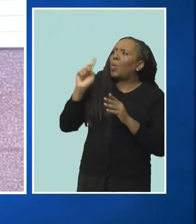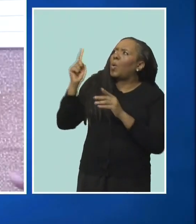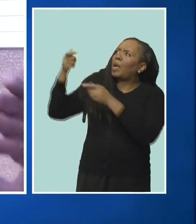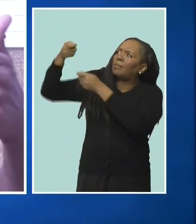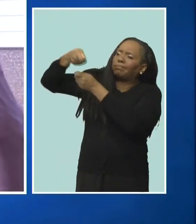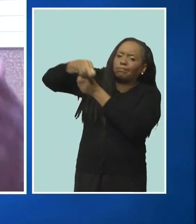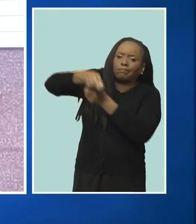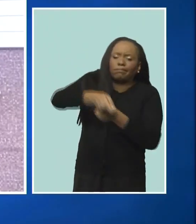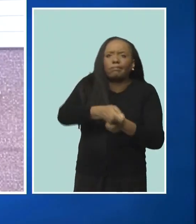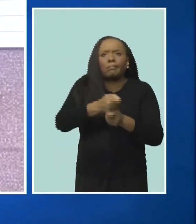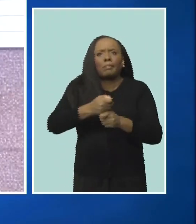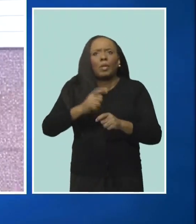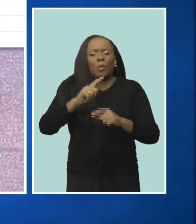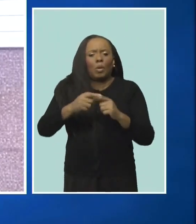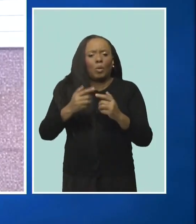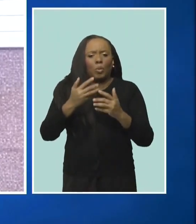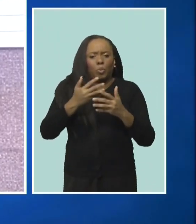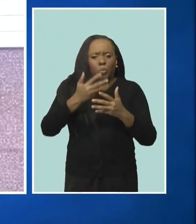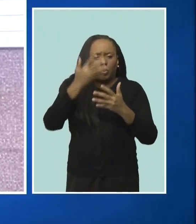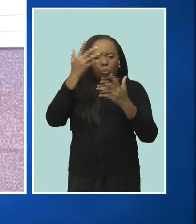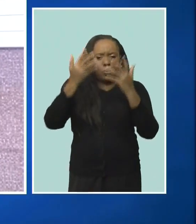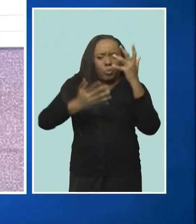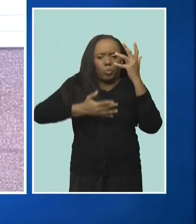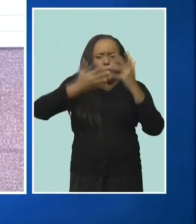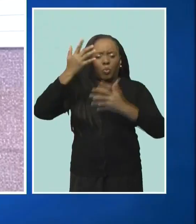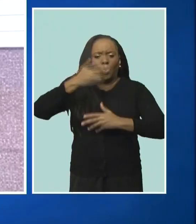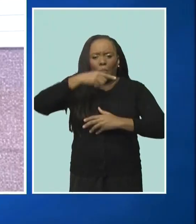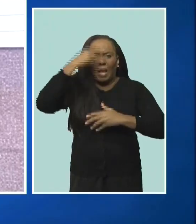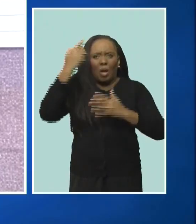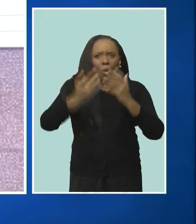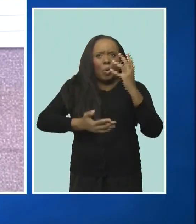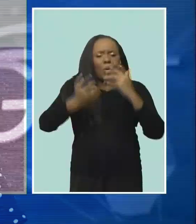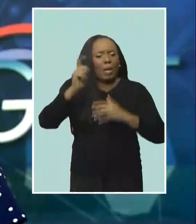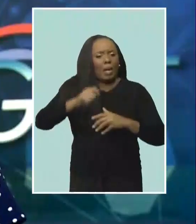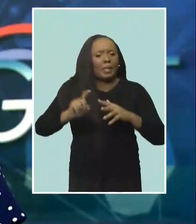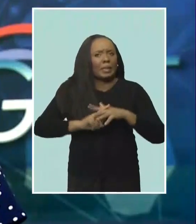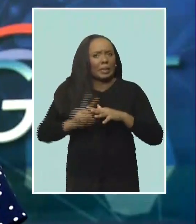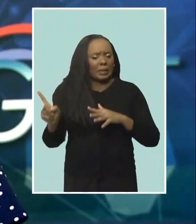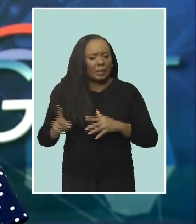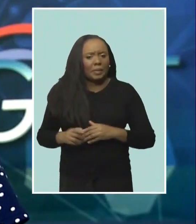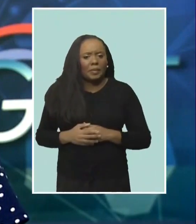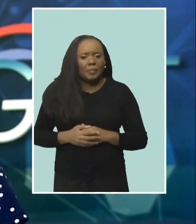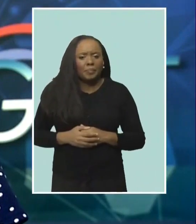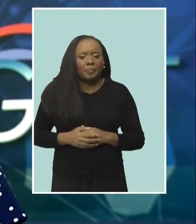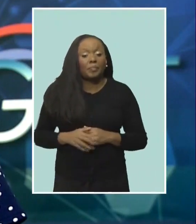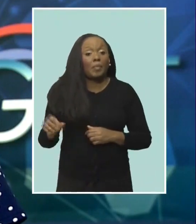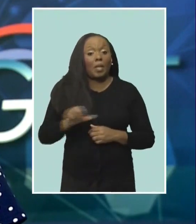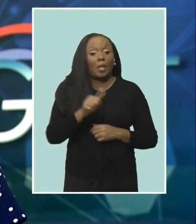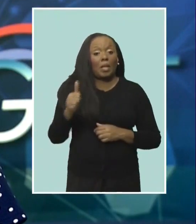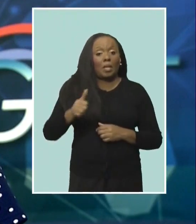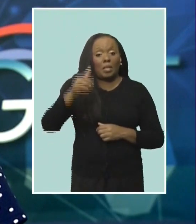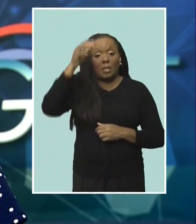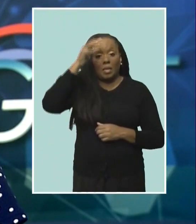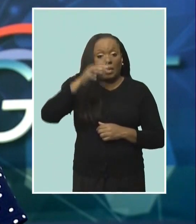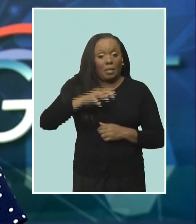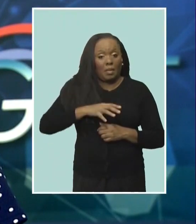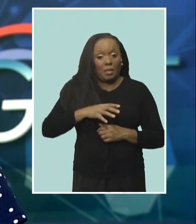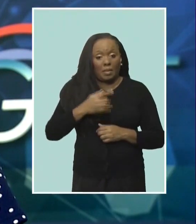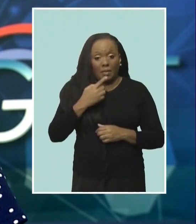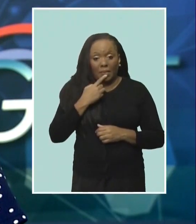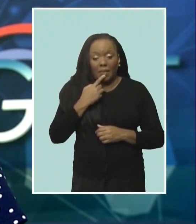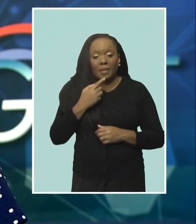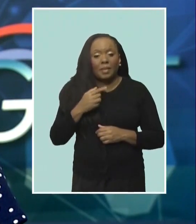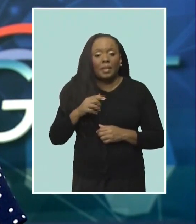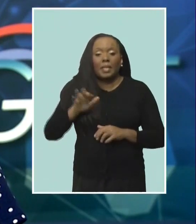But after the smoke started to pick up some more and get black, the guys tell me Mark Uncle did. Another resident, Annie Lee Jones, said